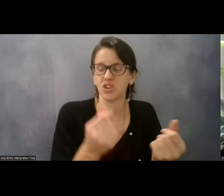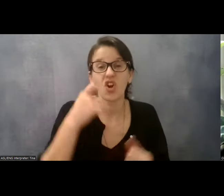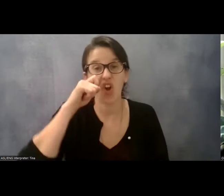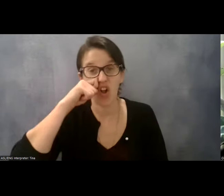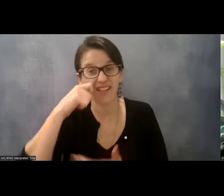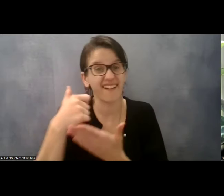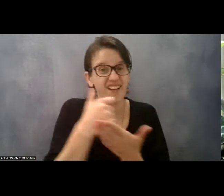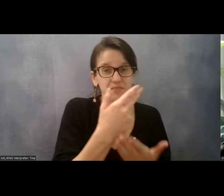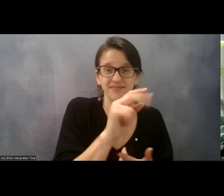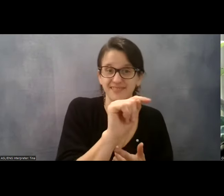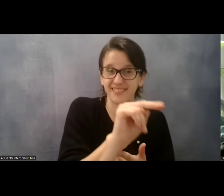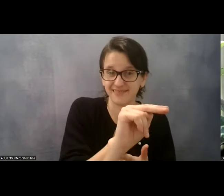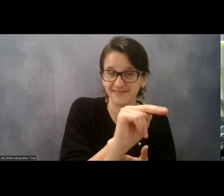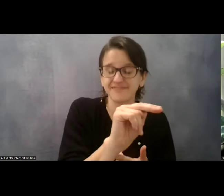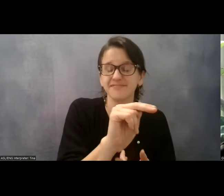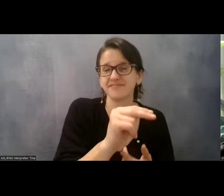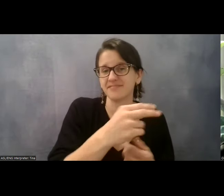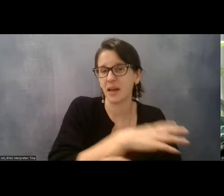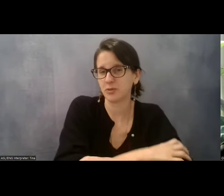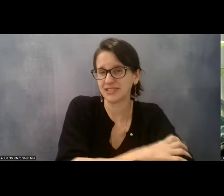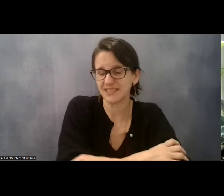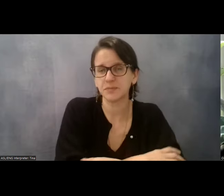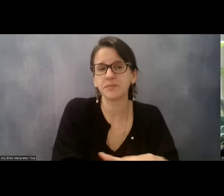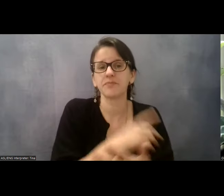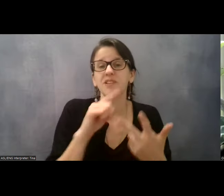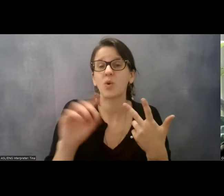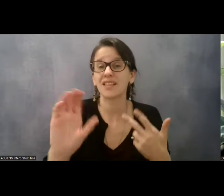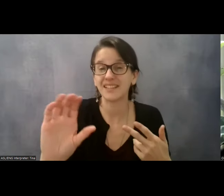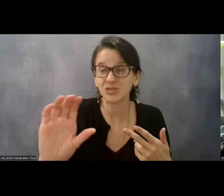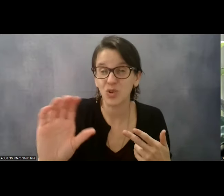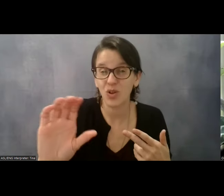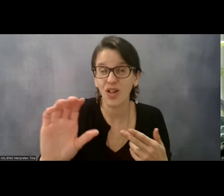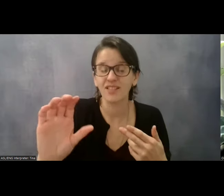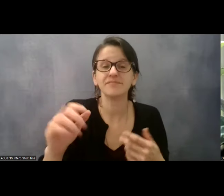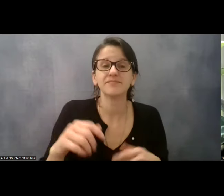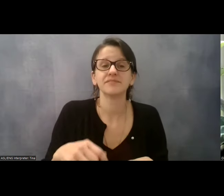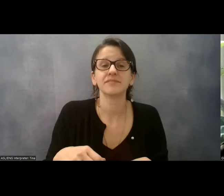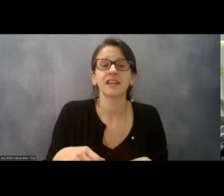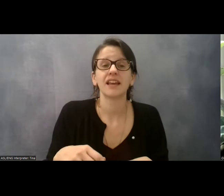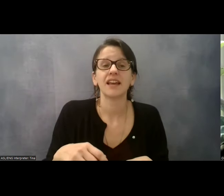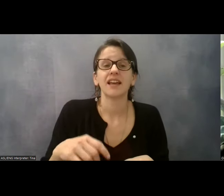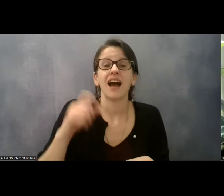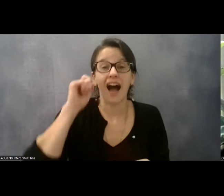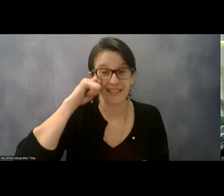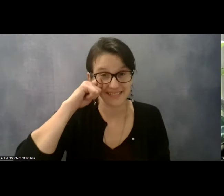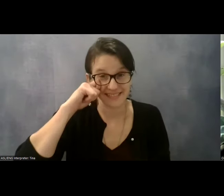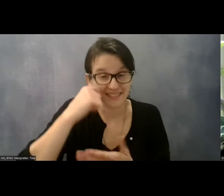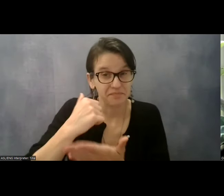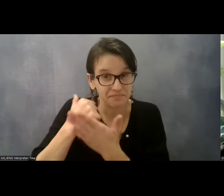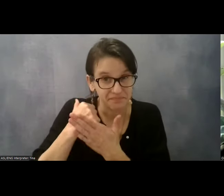may help increase HDL or good cholesterol, especially when you eat them raw. And then they also